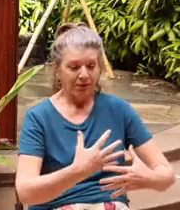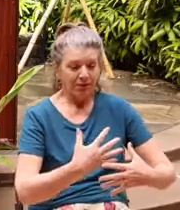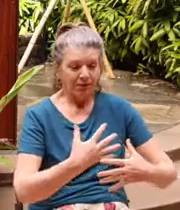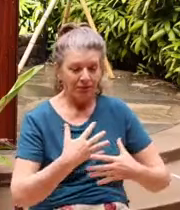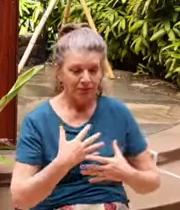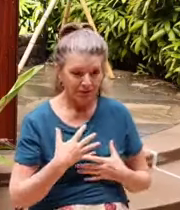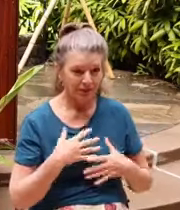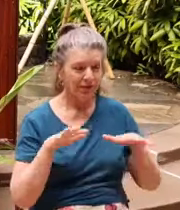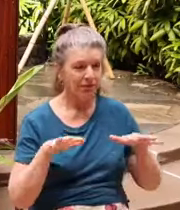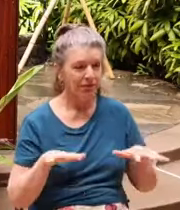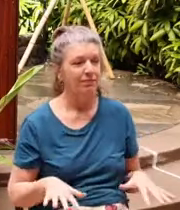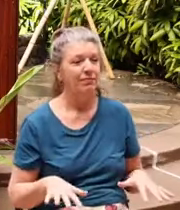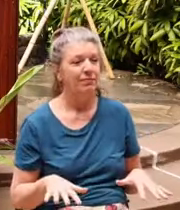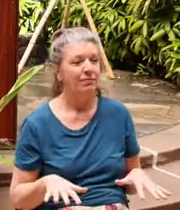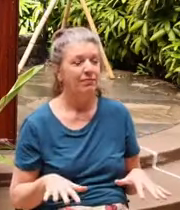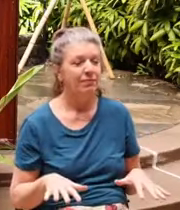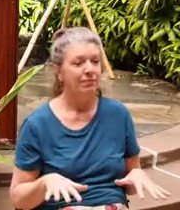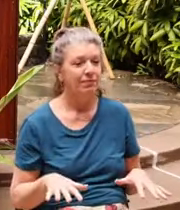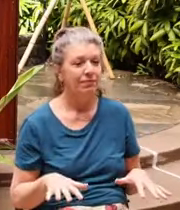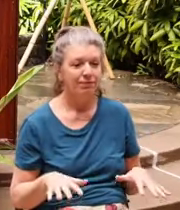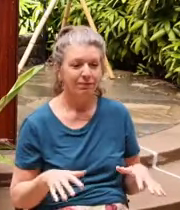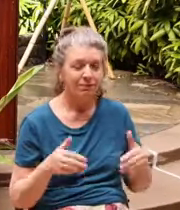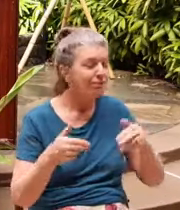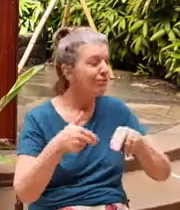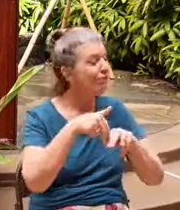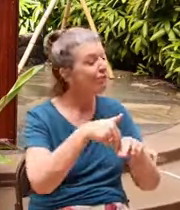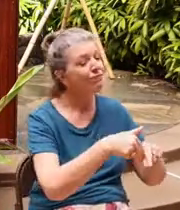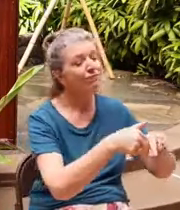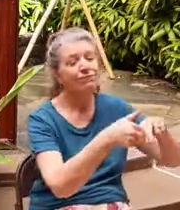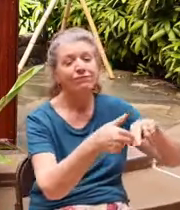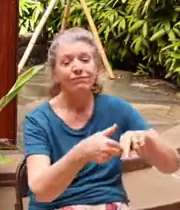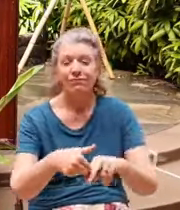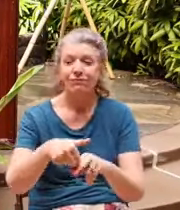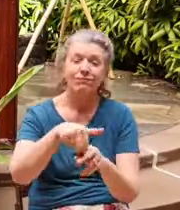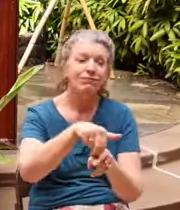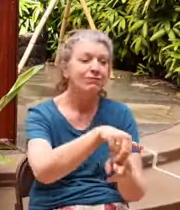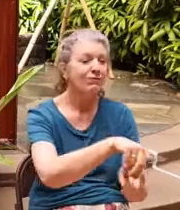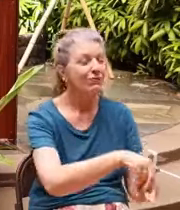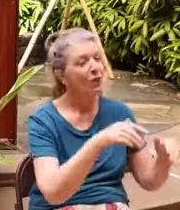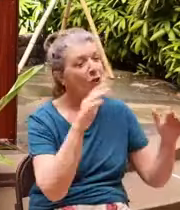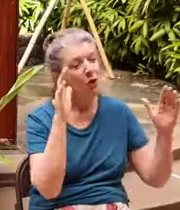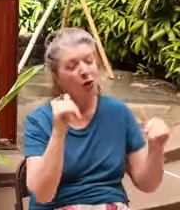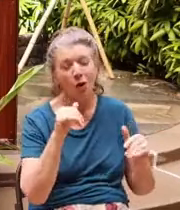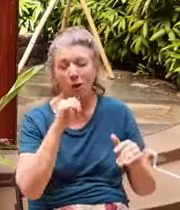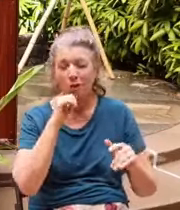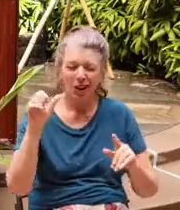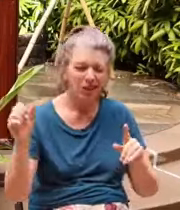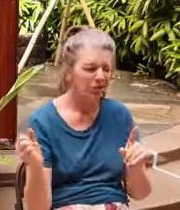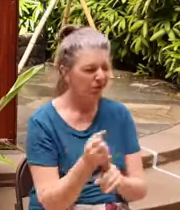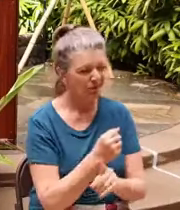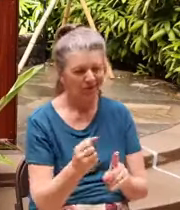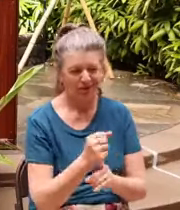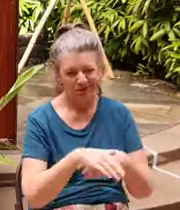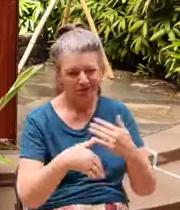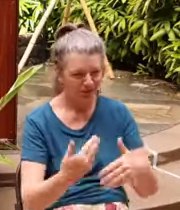stay calm, go for a ride, and hope that we don't get too beat up along the way.